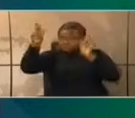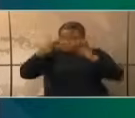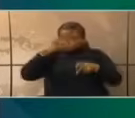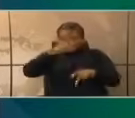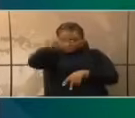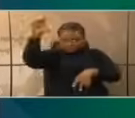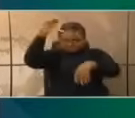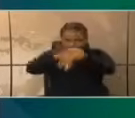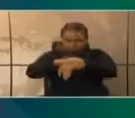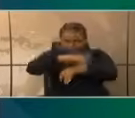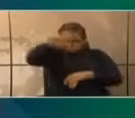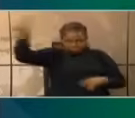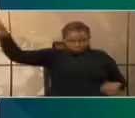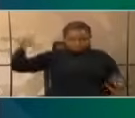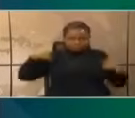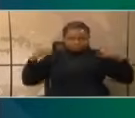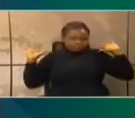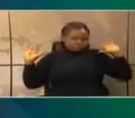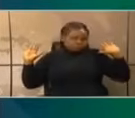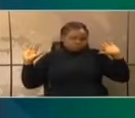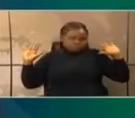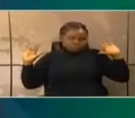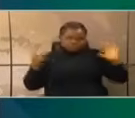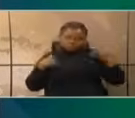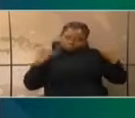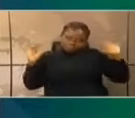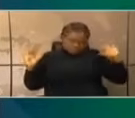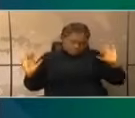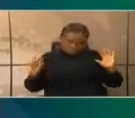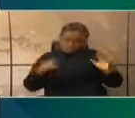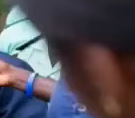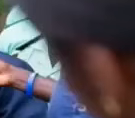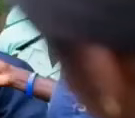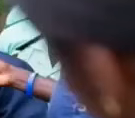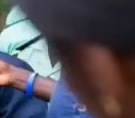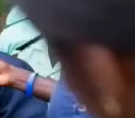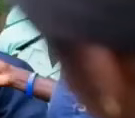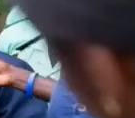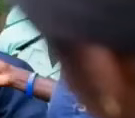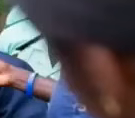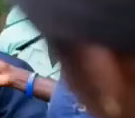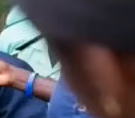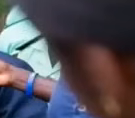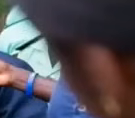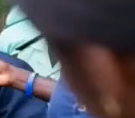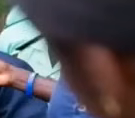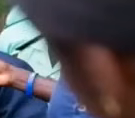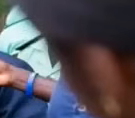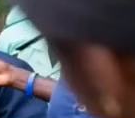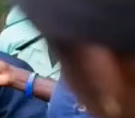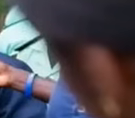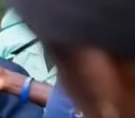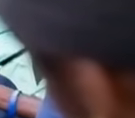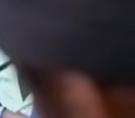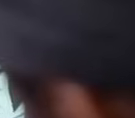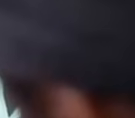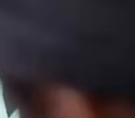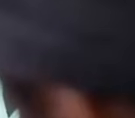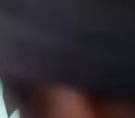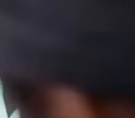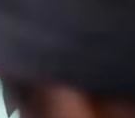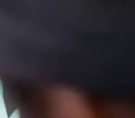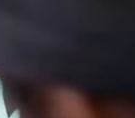de mama me bosu me bia no manje anje so kasa ofo beso me kasa ke se de so iPhone. This is the